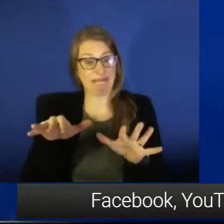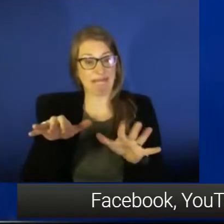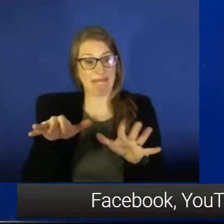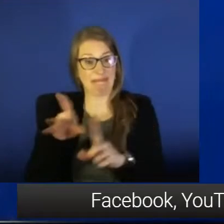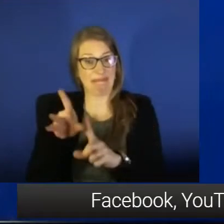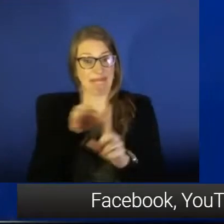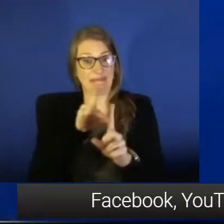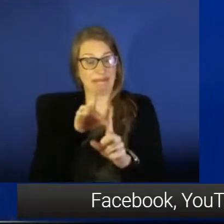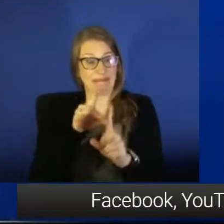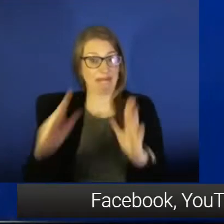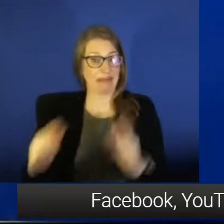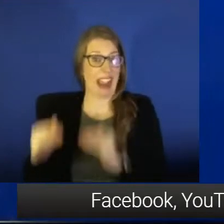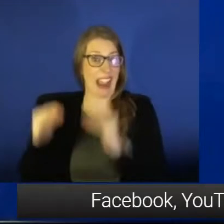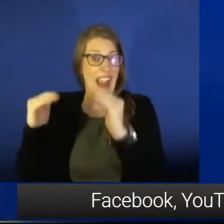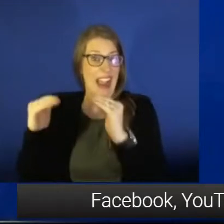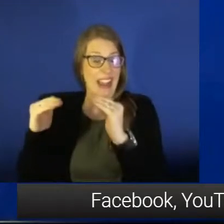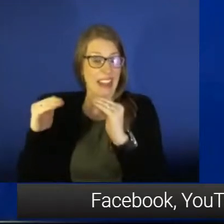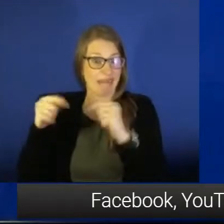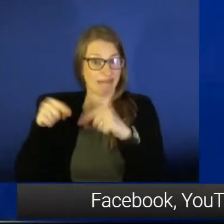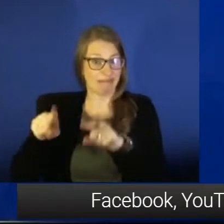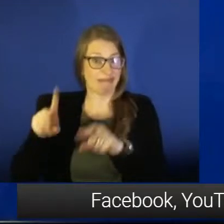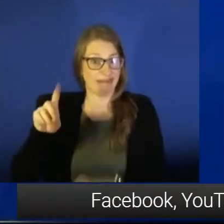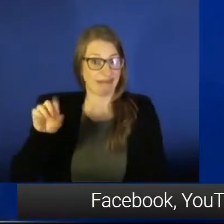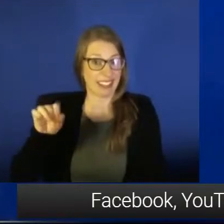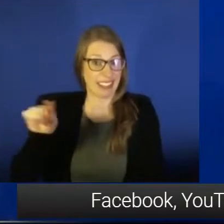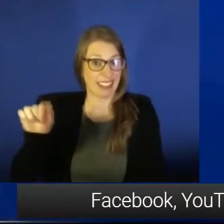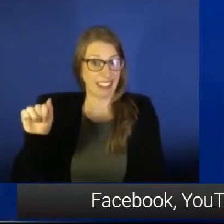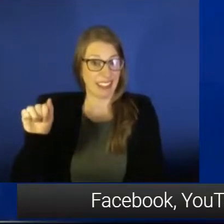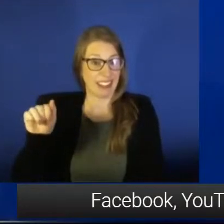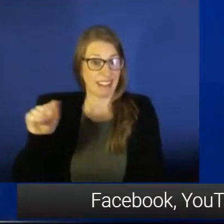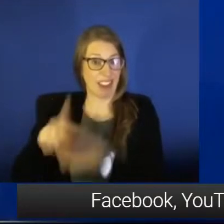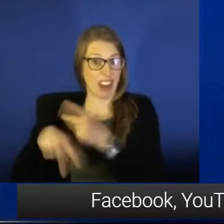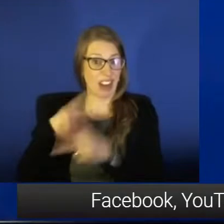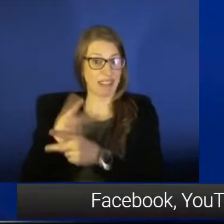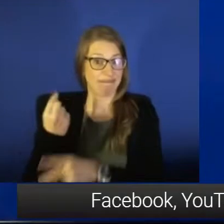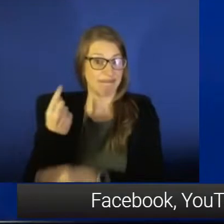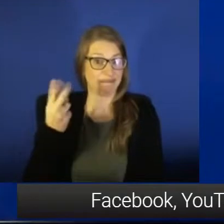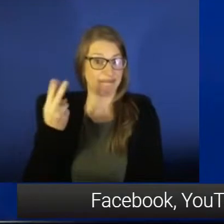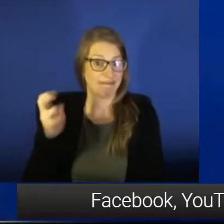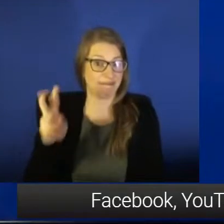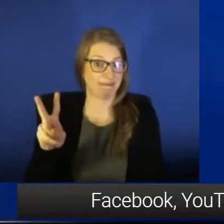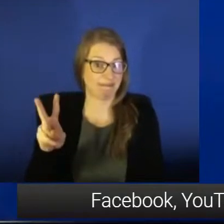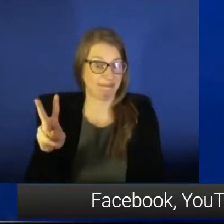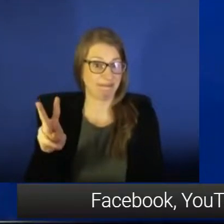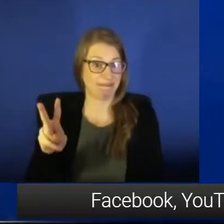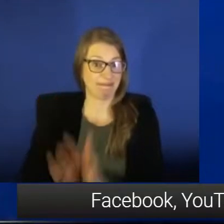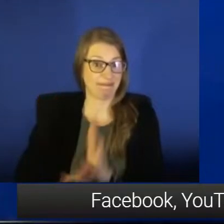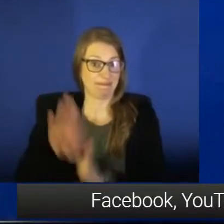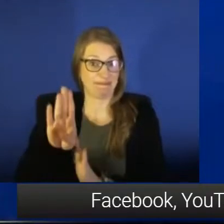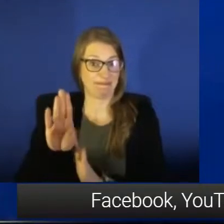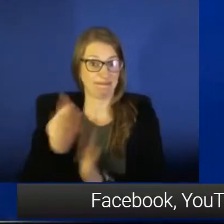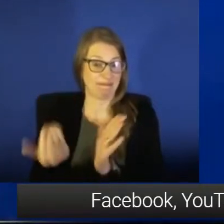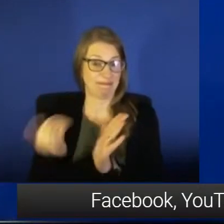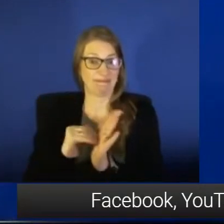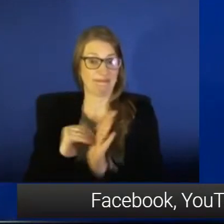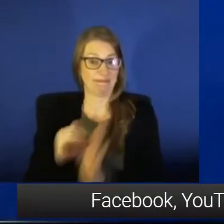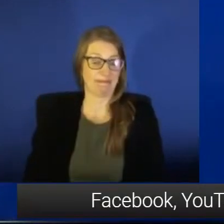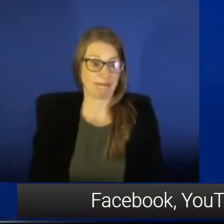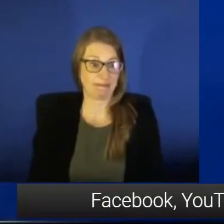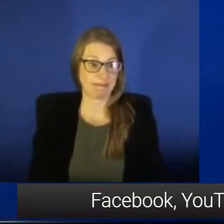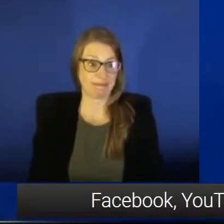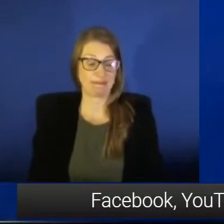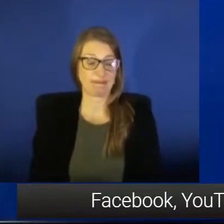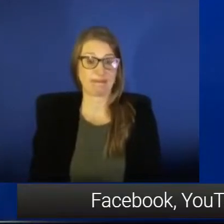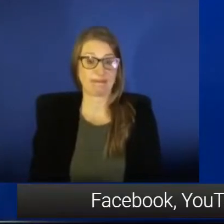it was in the Delta variant last November. It's really re-escalated, and it's just this thing. We've seen it again and